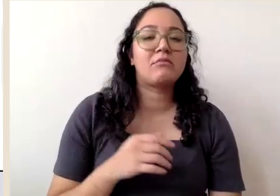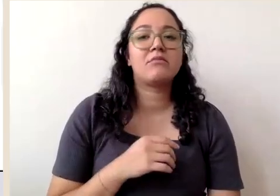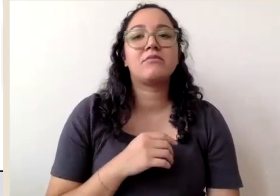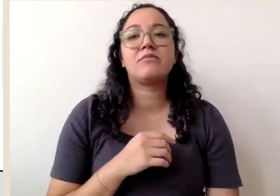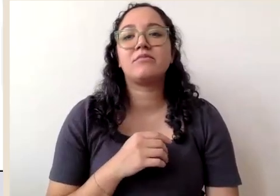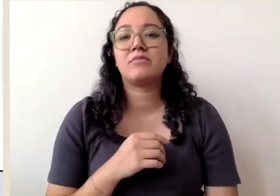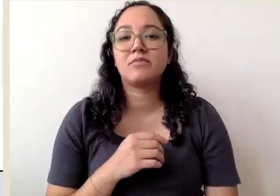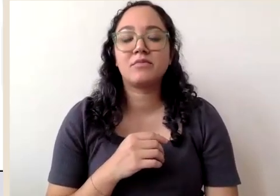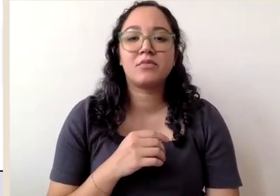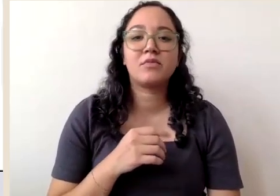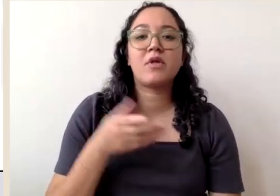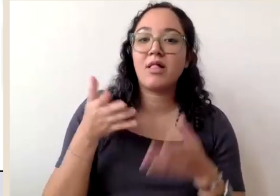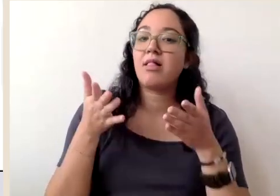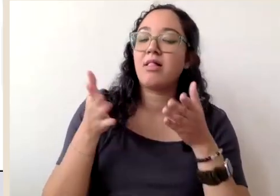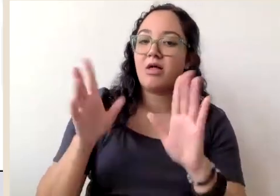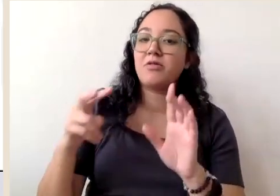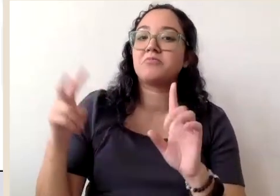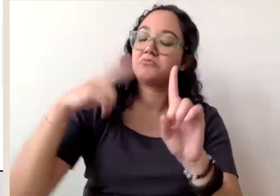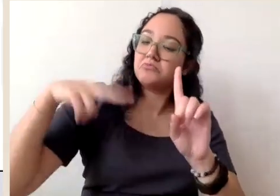Allow them to shadow, give them opportunities.